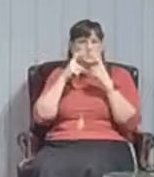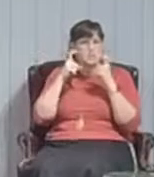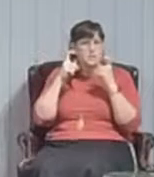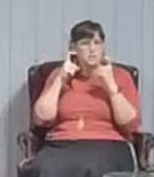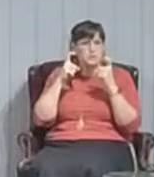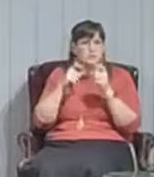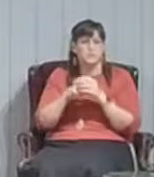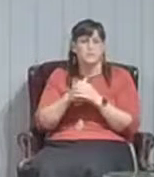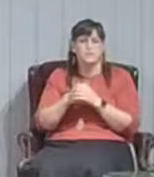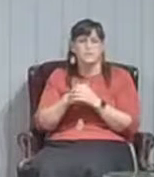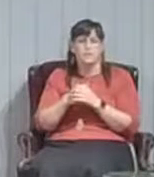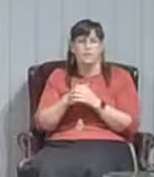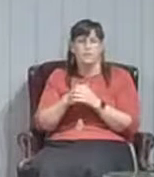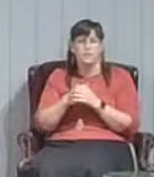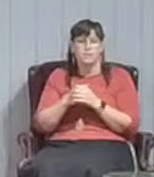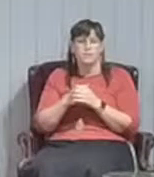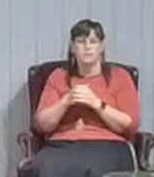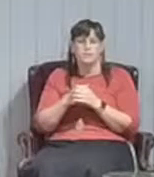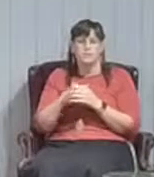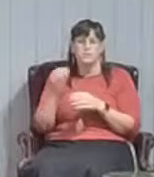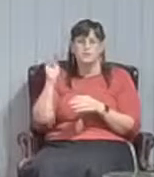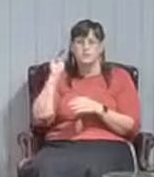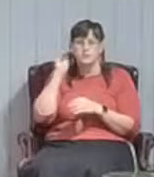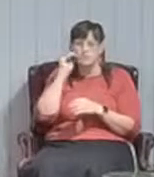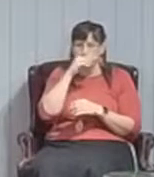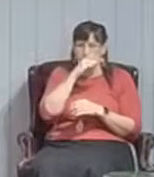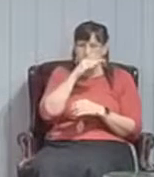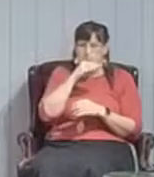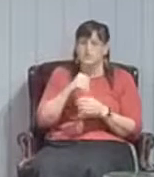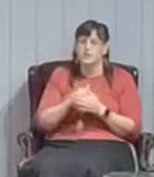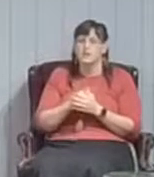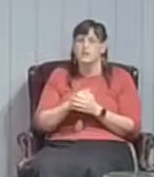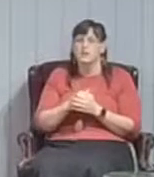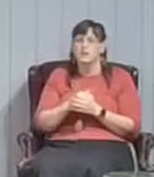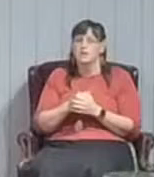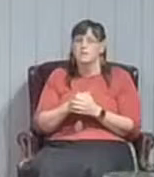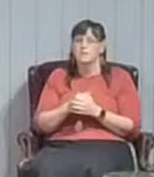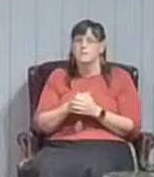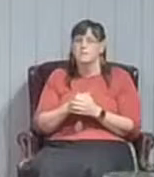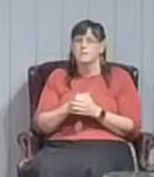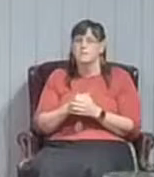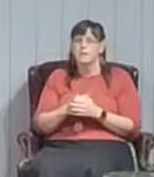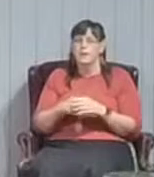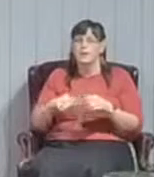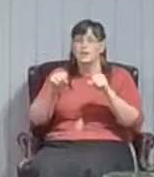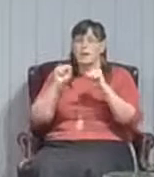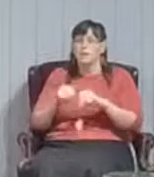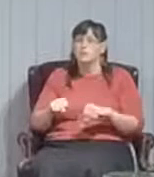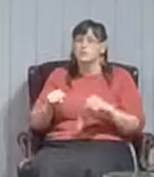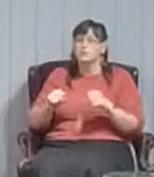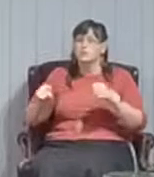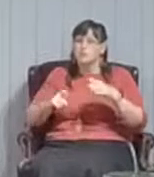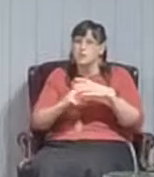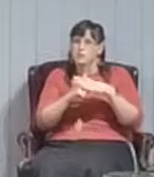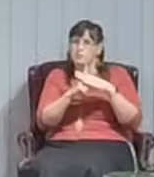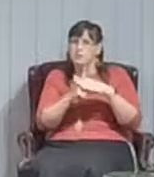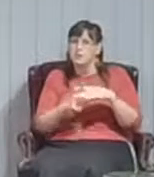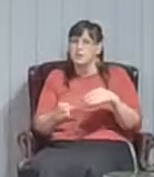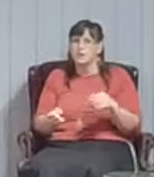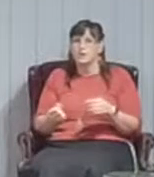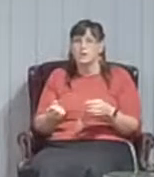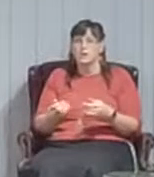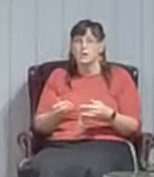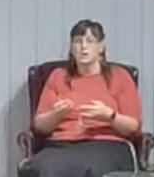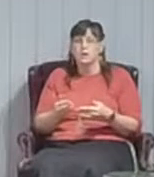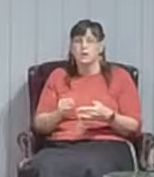appear beautiful, and he is able to appear right, and he is able to appear appealing. He is